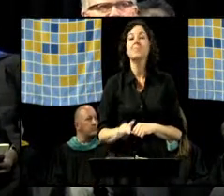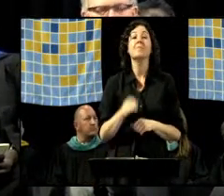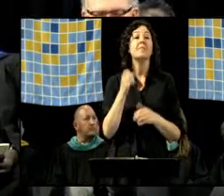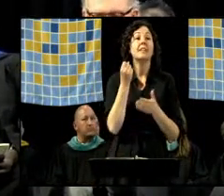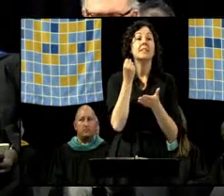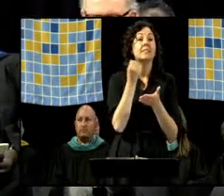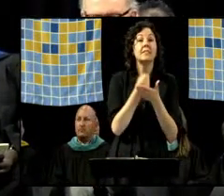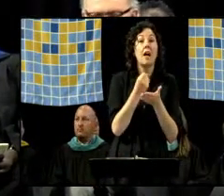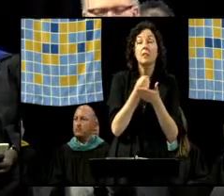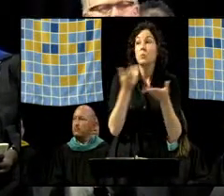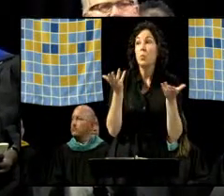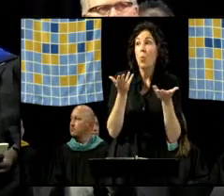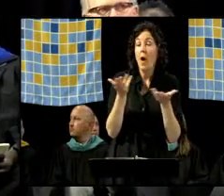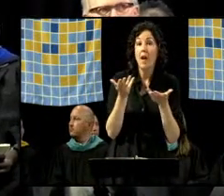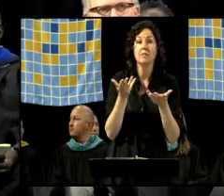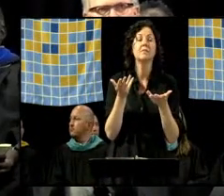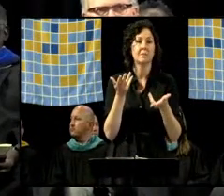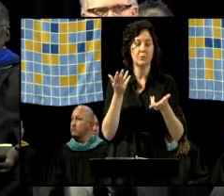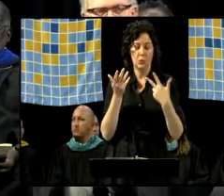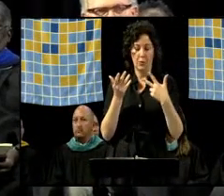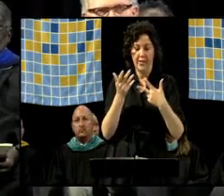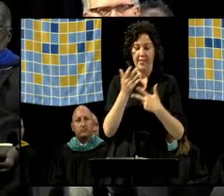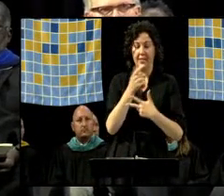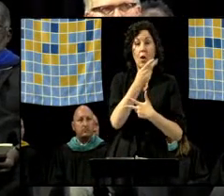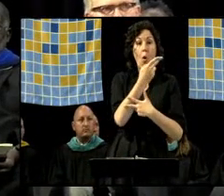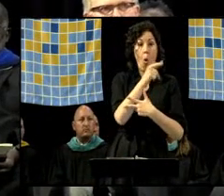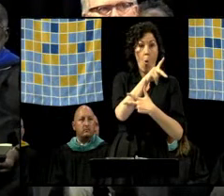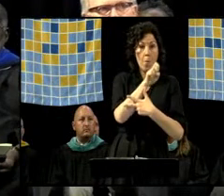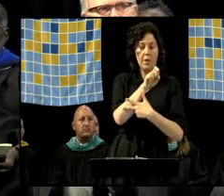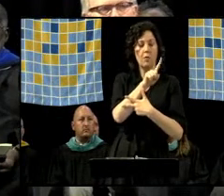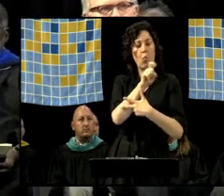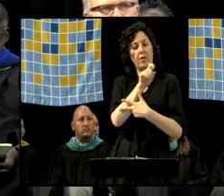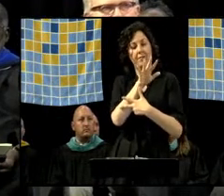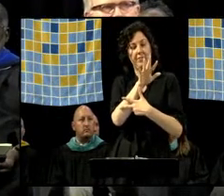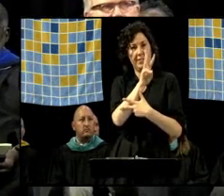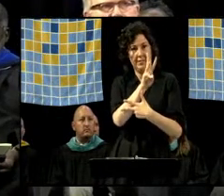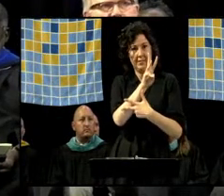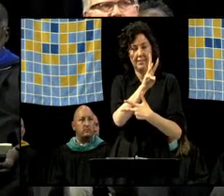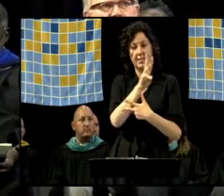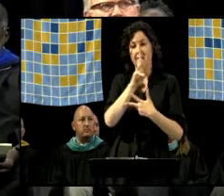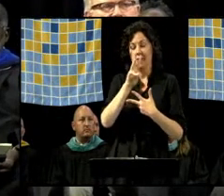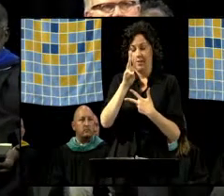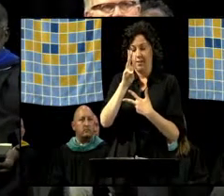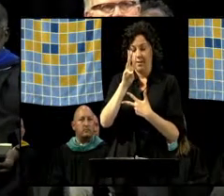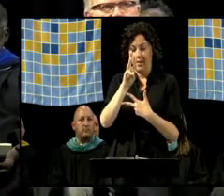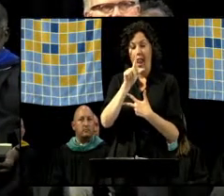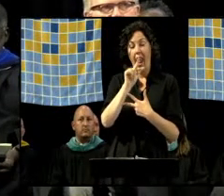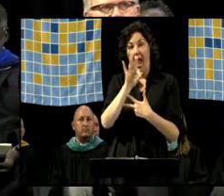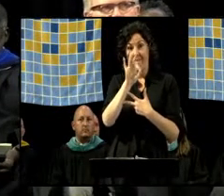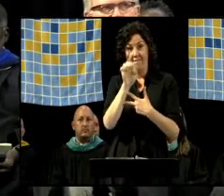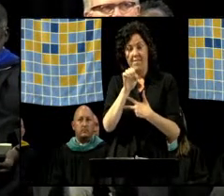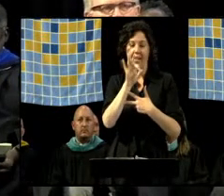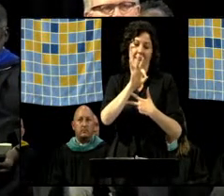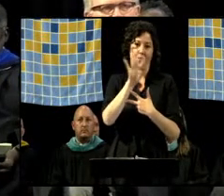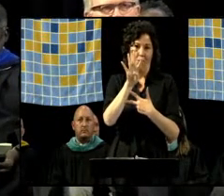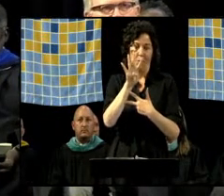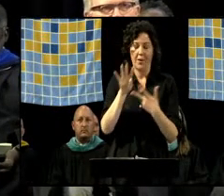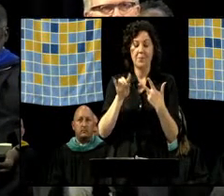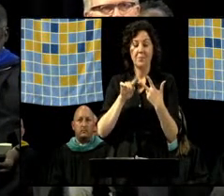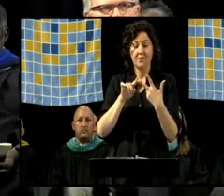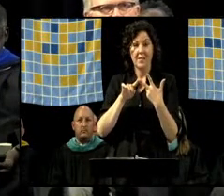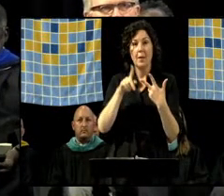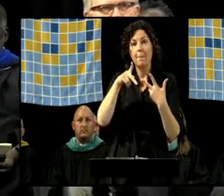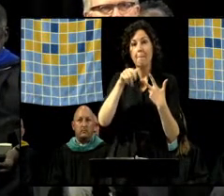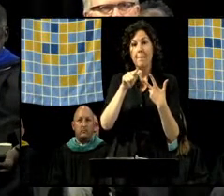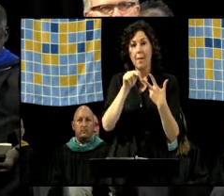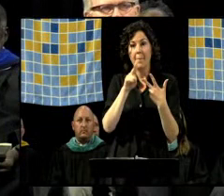We are proud to have 156 Hope Scholarship recipients, 94 Life Scholarship recipients,